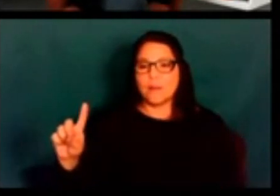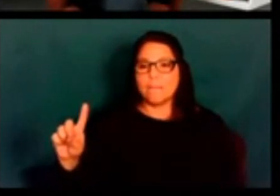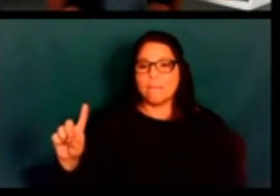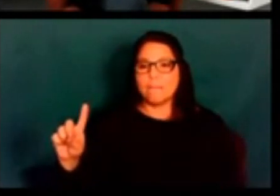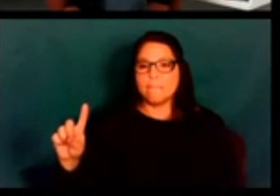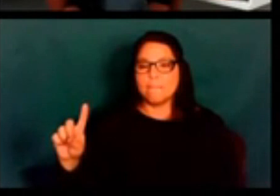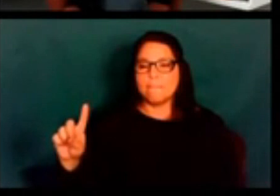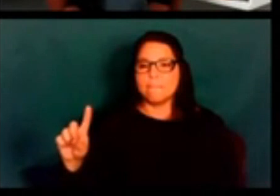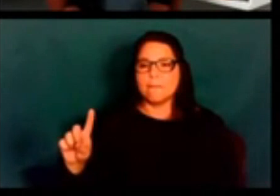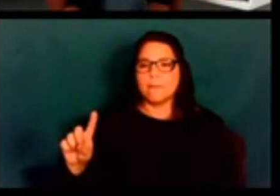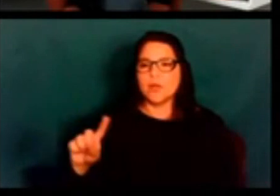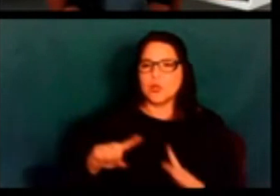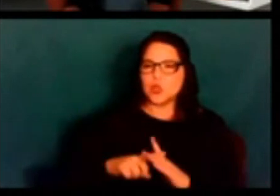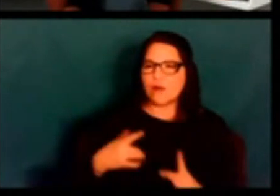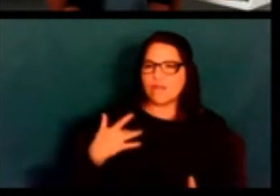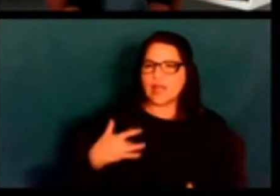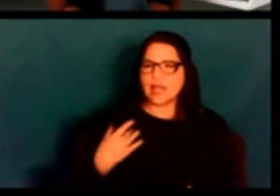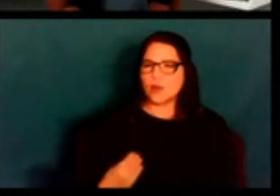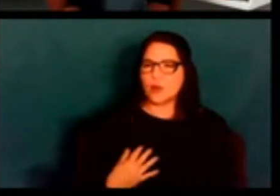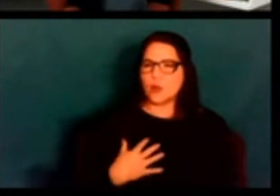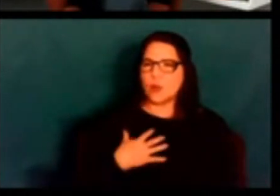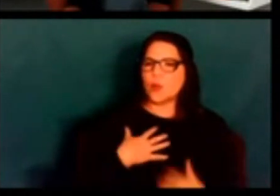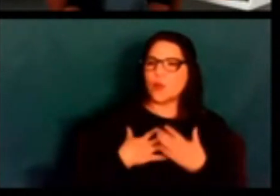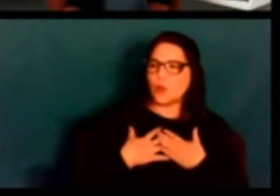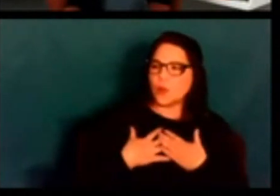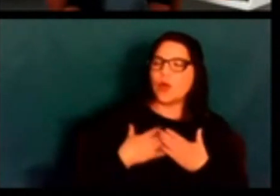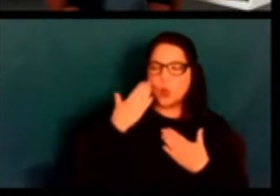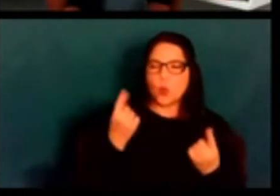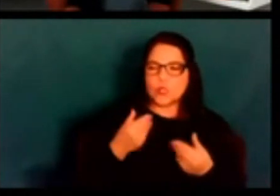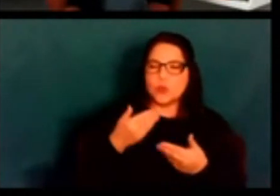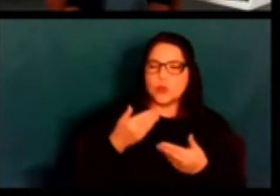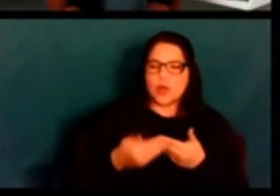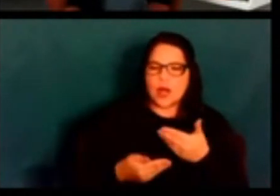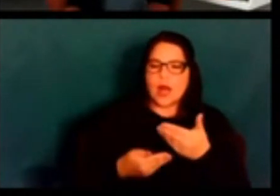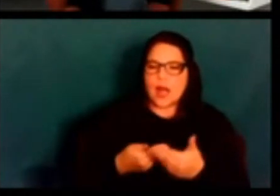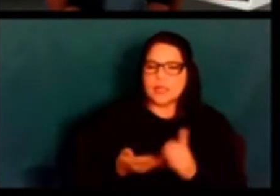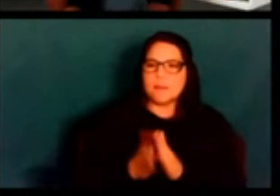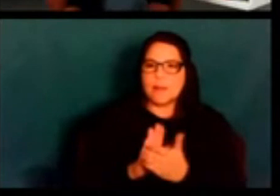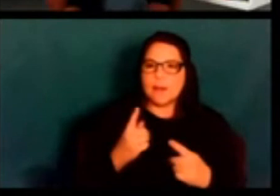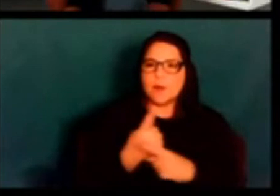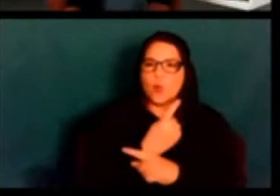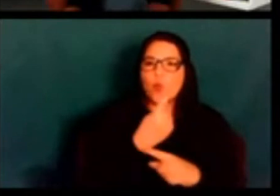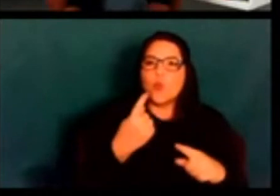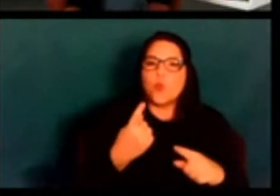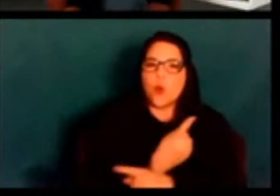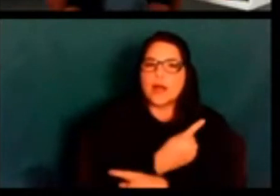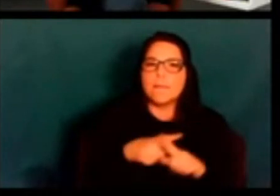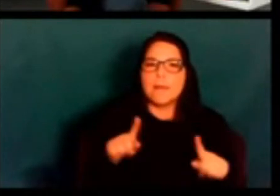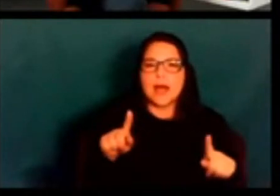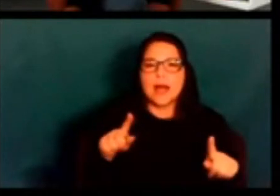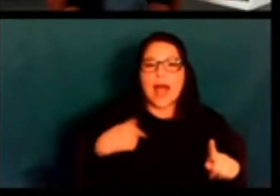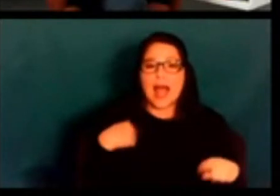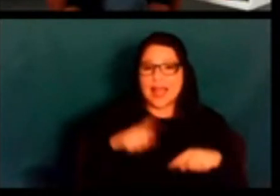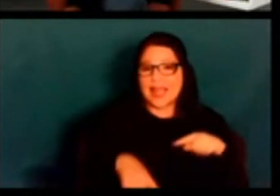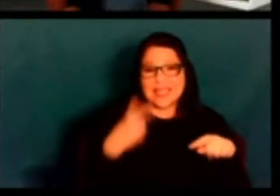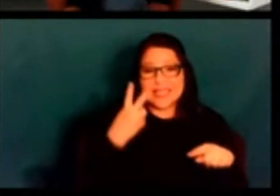you start feeling things, and then they start telling you what you need to do to be correct, but not being able to see the color.